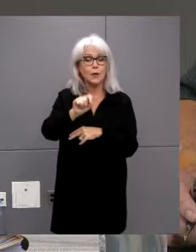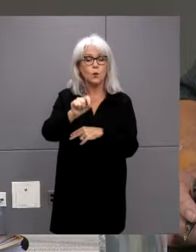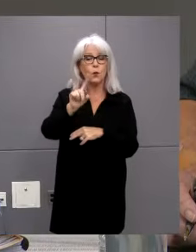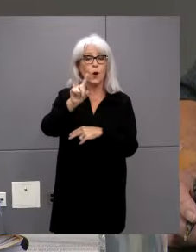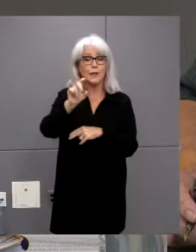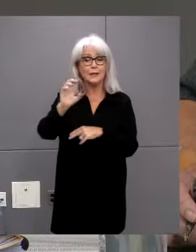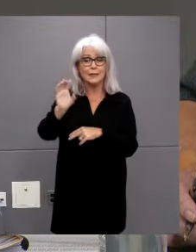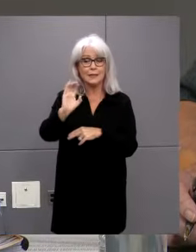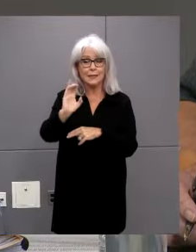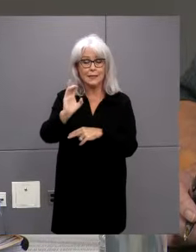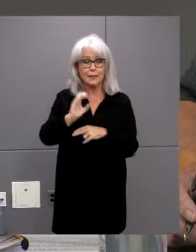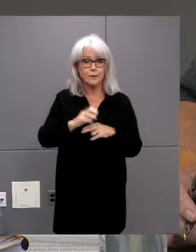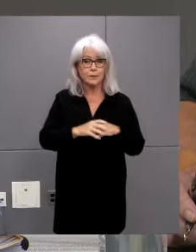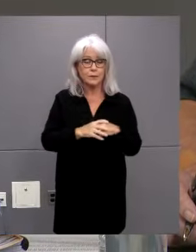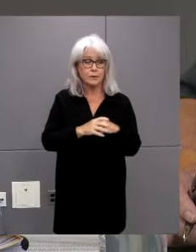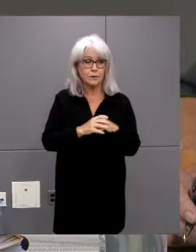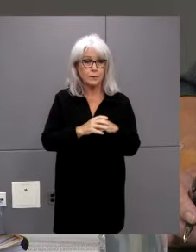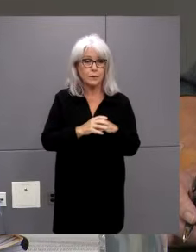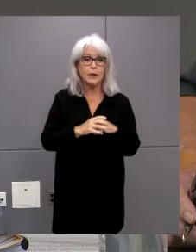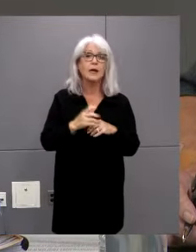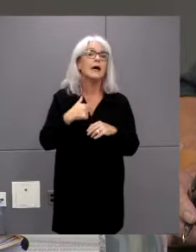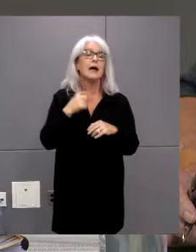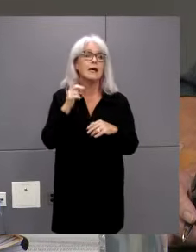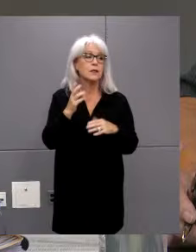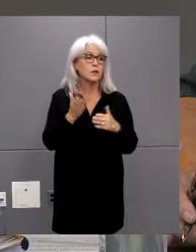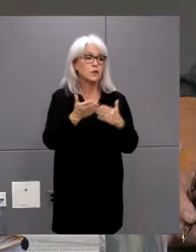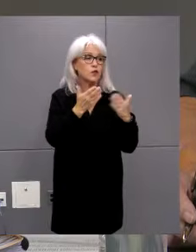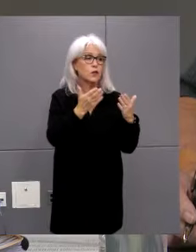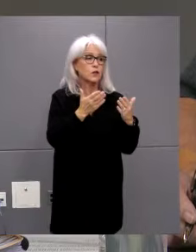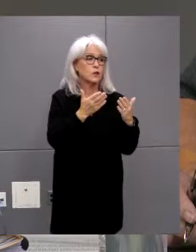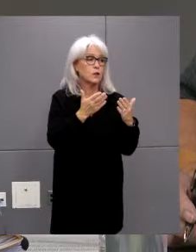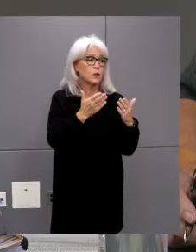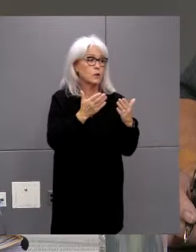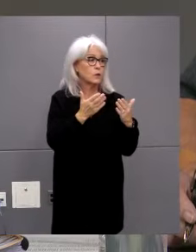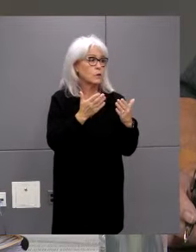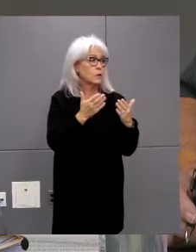15.268(1)C. I would entertain a motion.